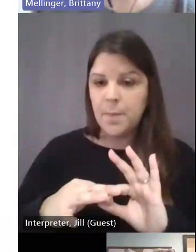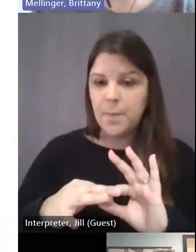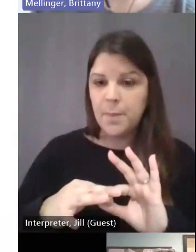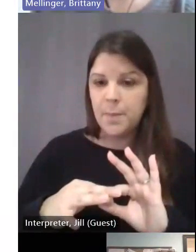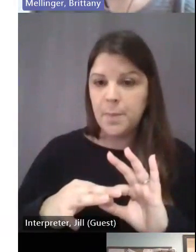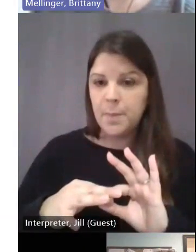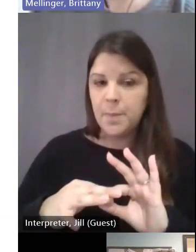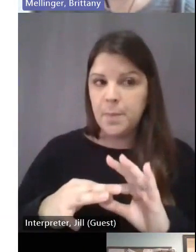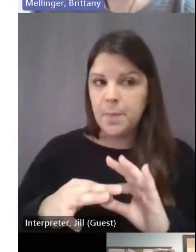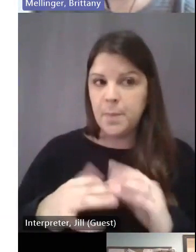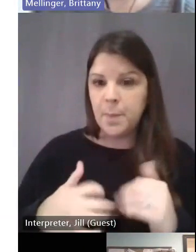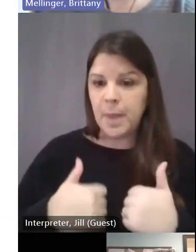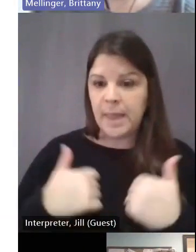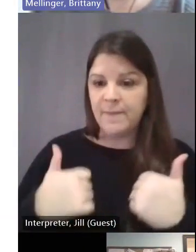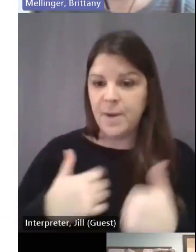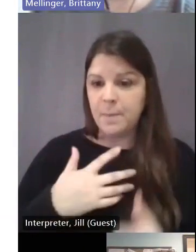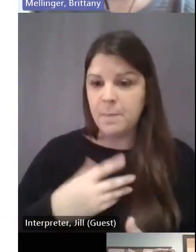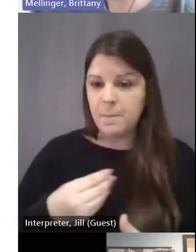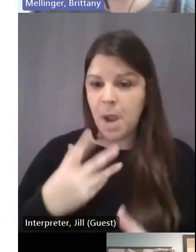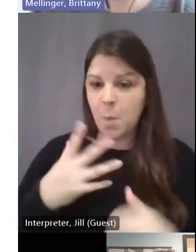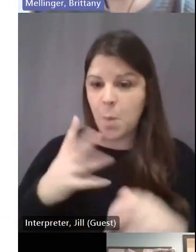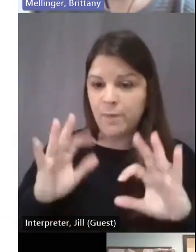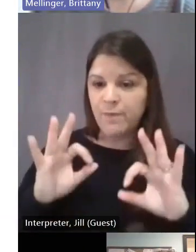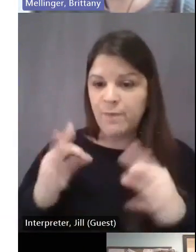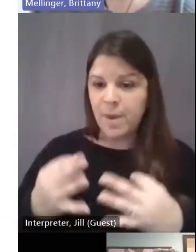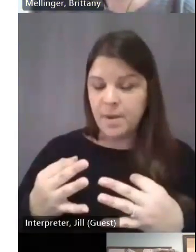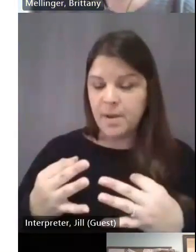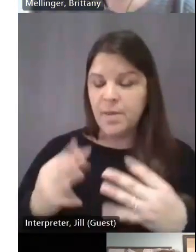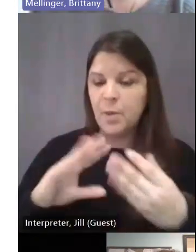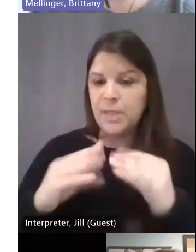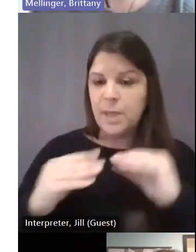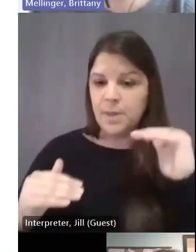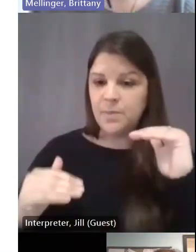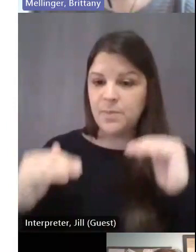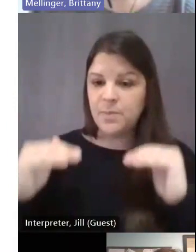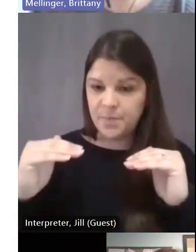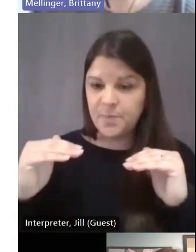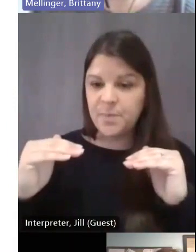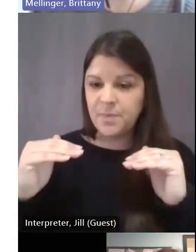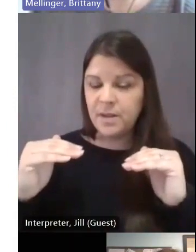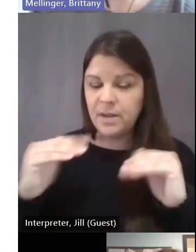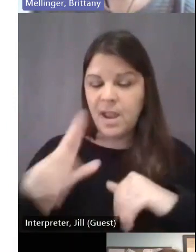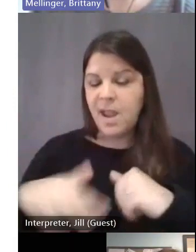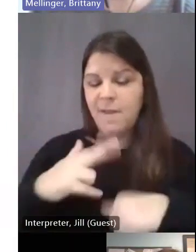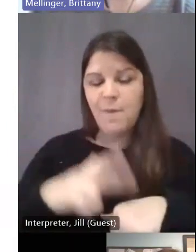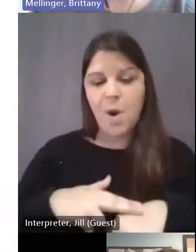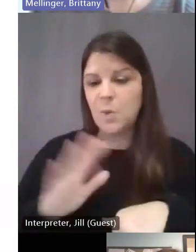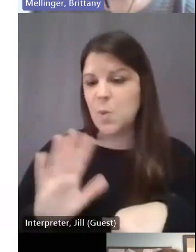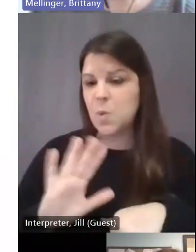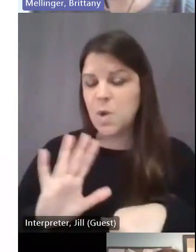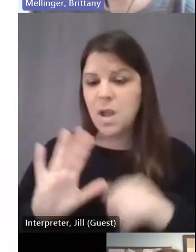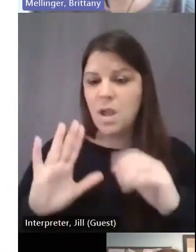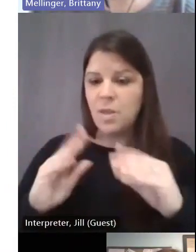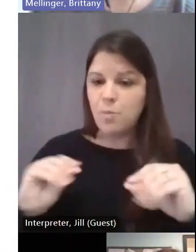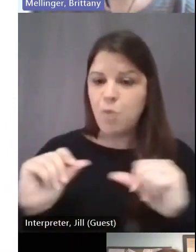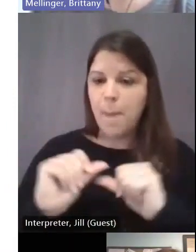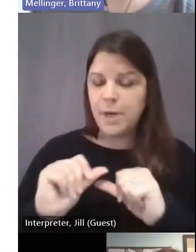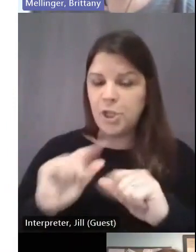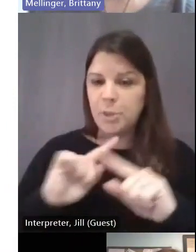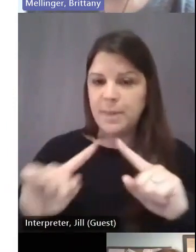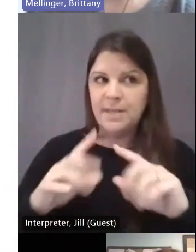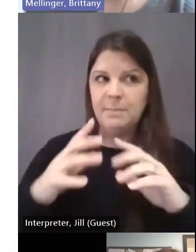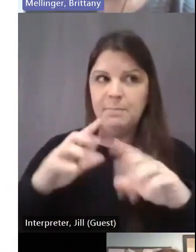is inhabited by a white family, they've gotten higher estimates. And of course, a property should be appraised based on the